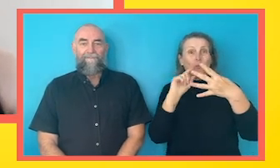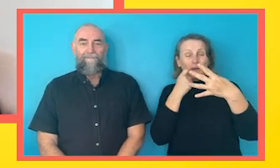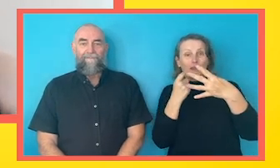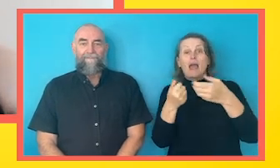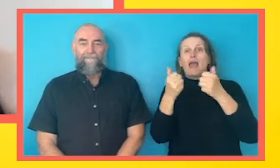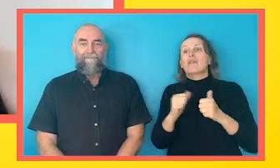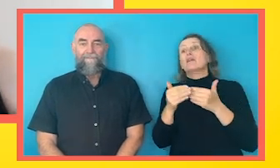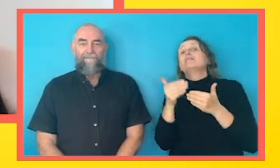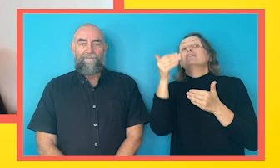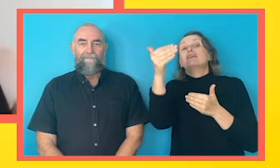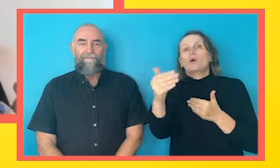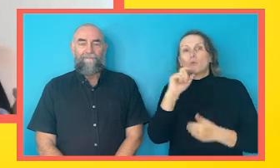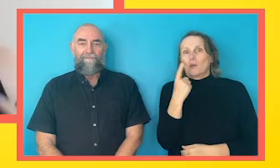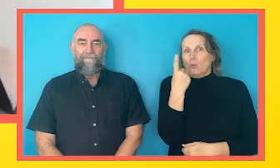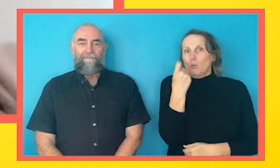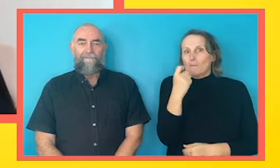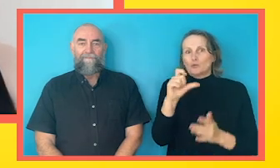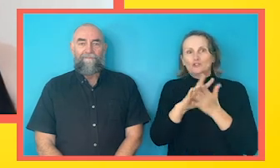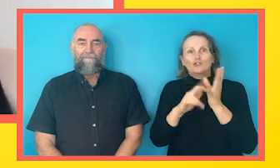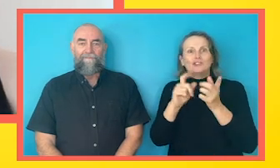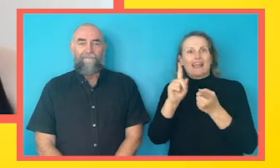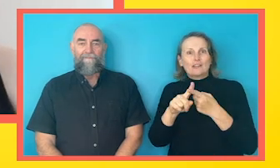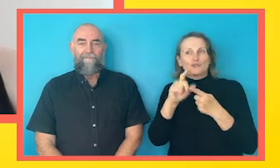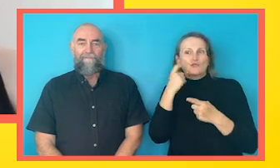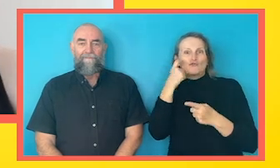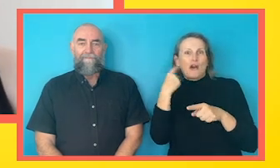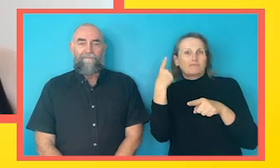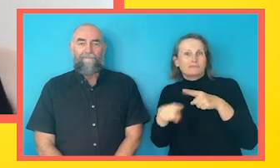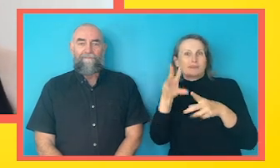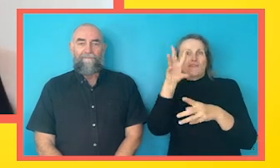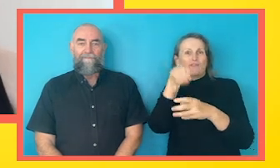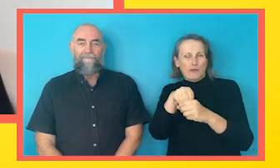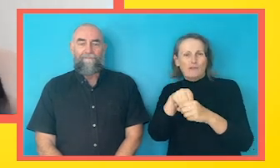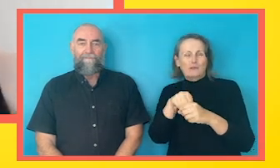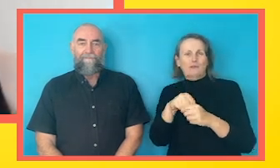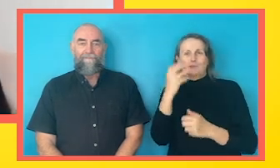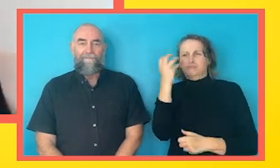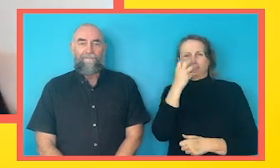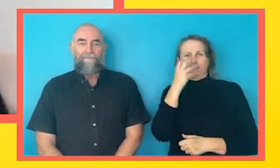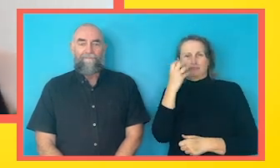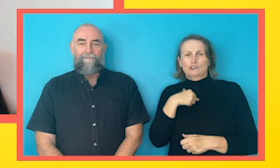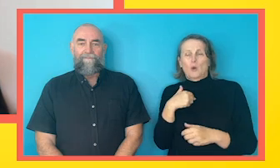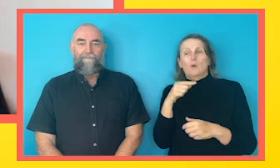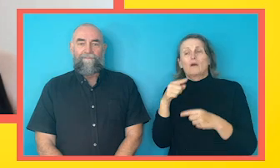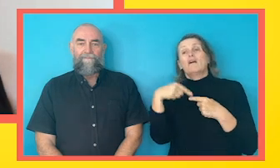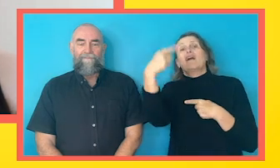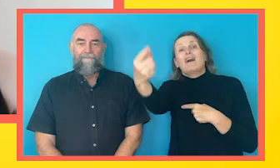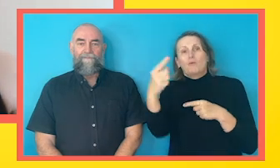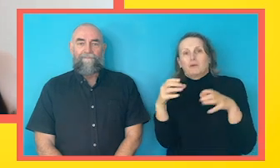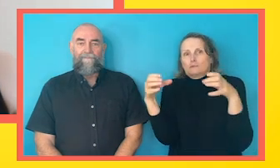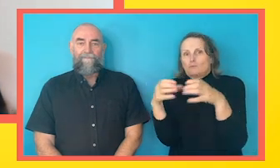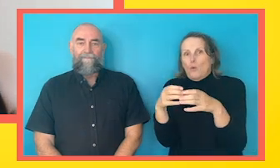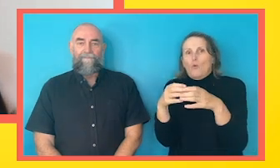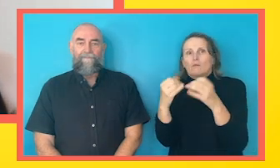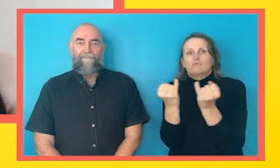have one more chance after that to try and qualify through our regional qualification tournaments. So it'll be a slightly smaller tournament, but still